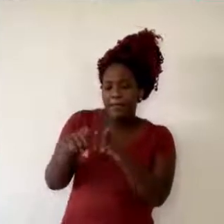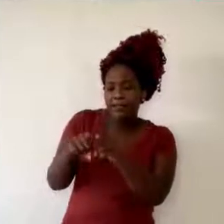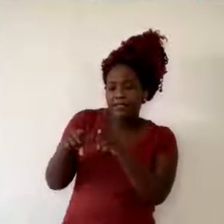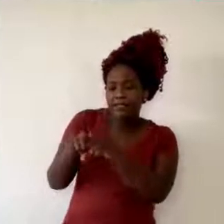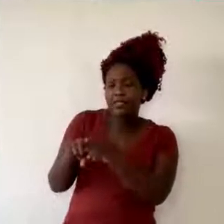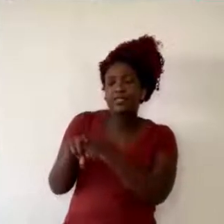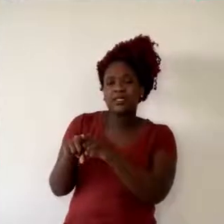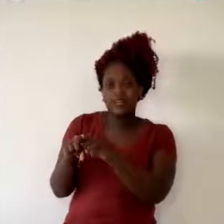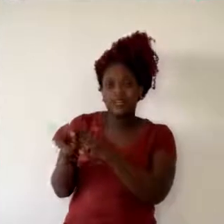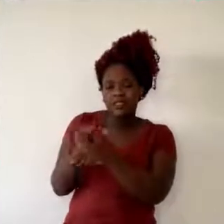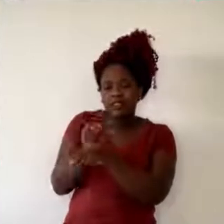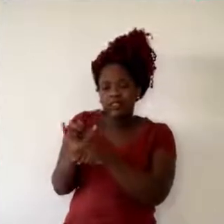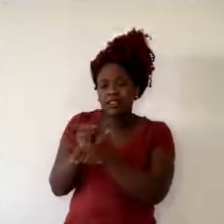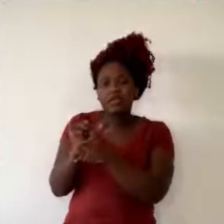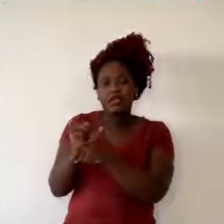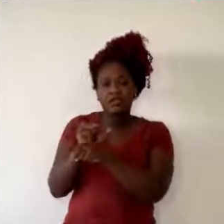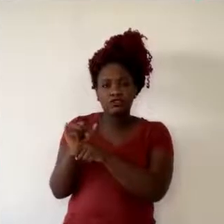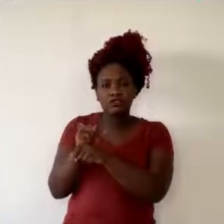ways.